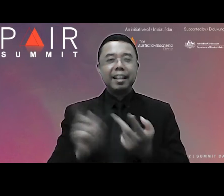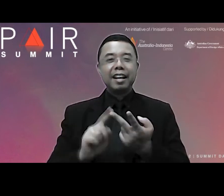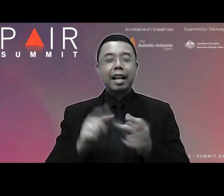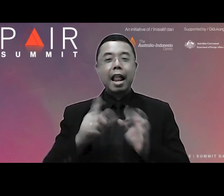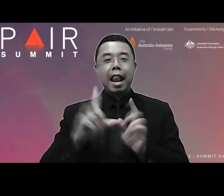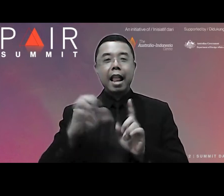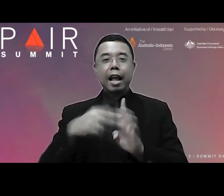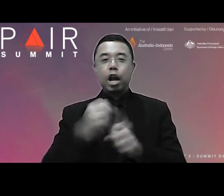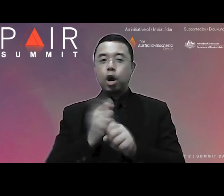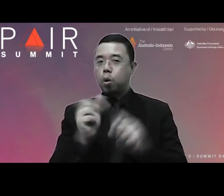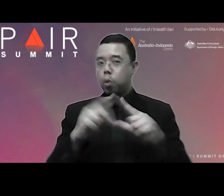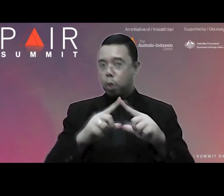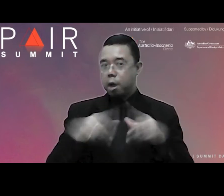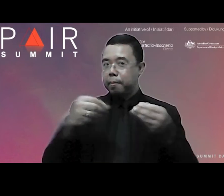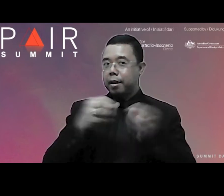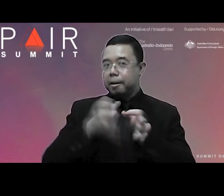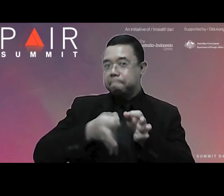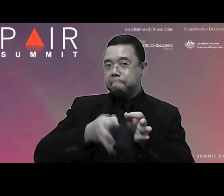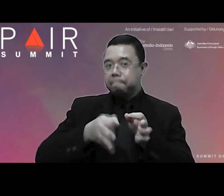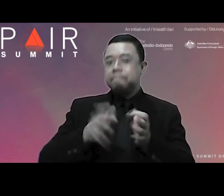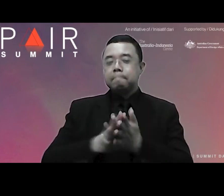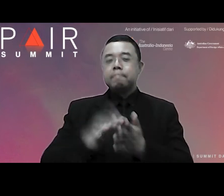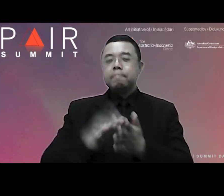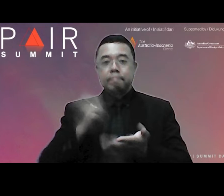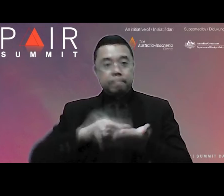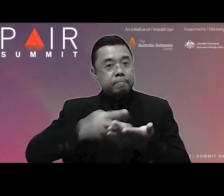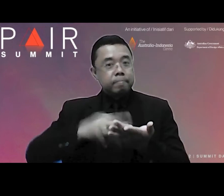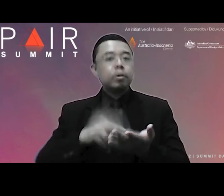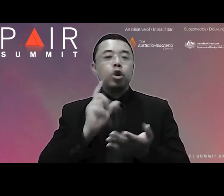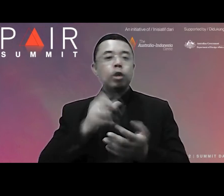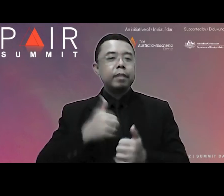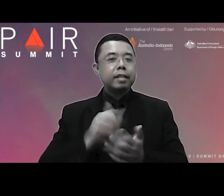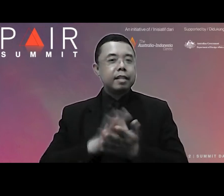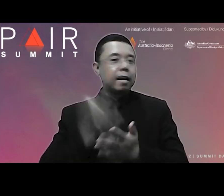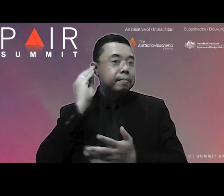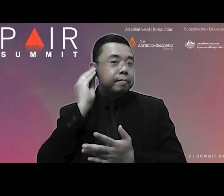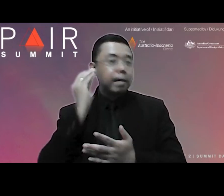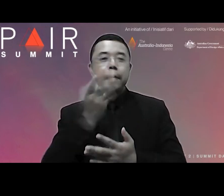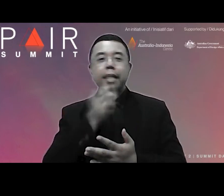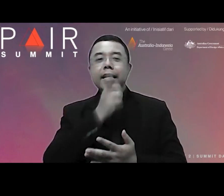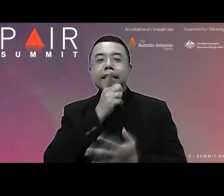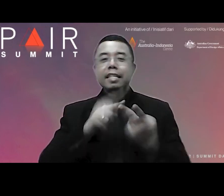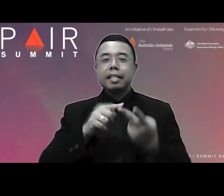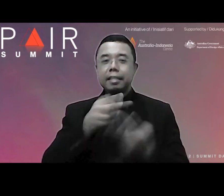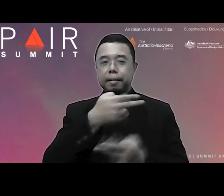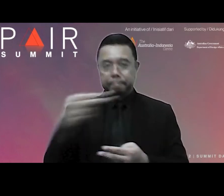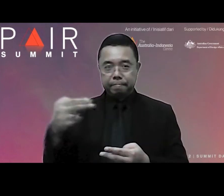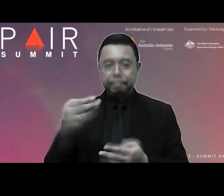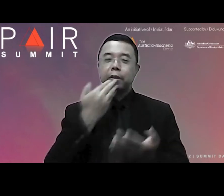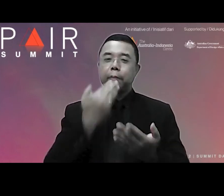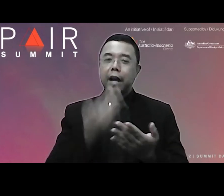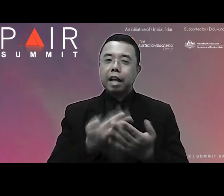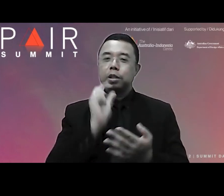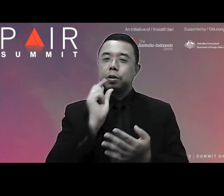to this in the language of English or Indonesian if you wish. And thank you very much to our hardworking partners for all